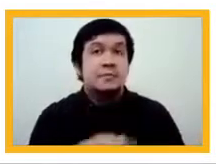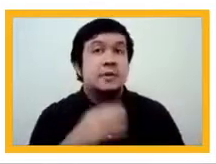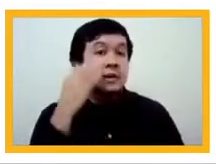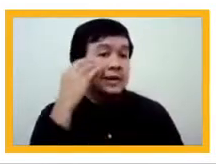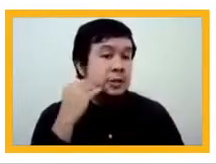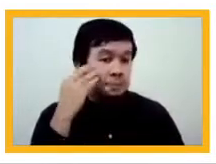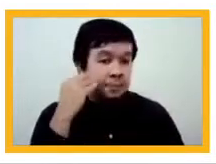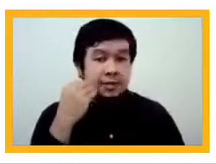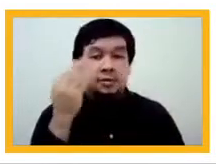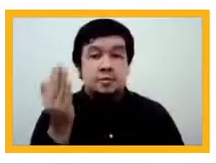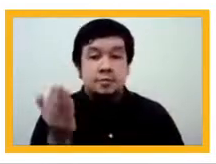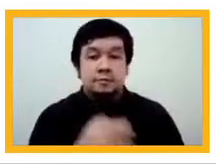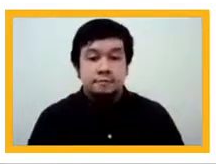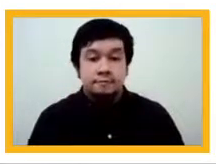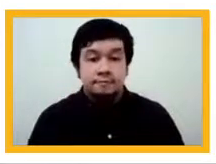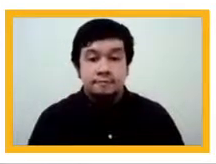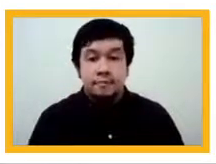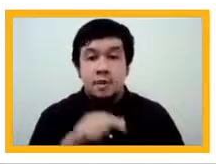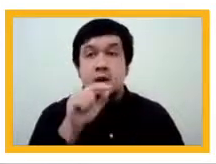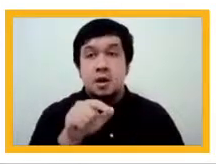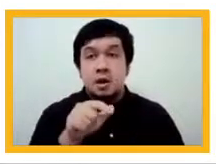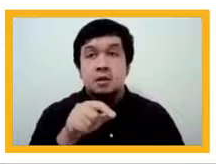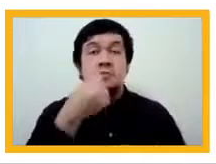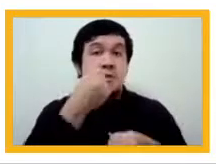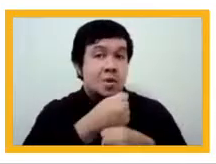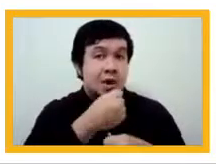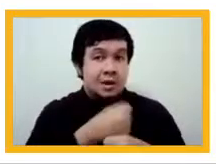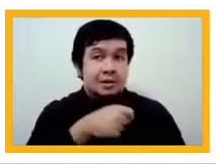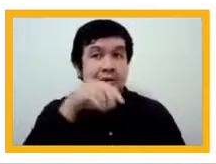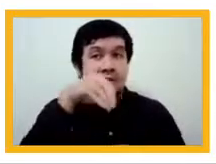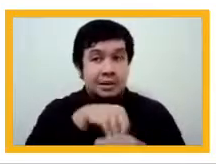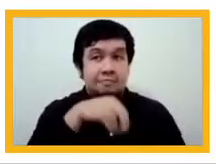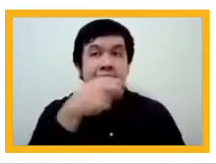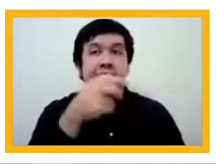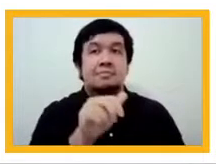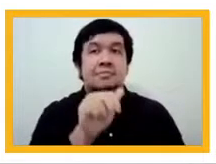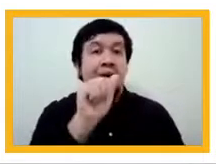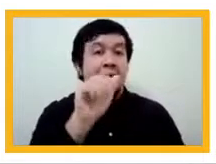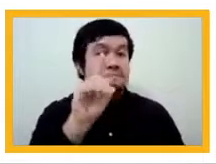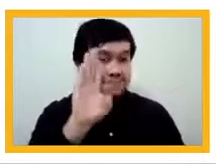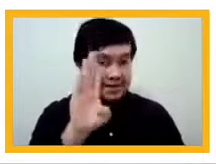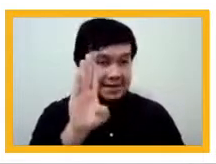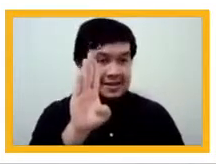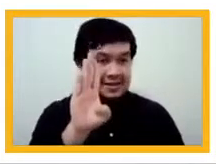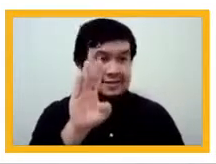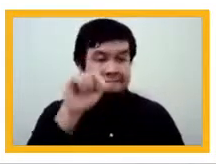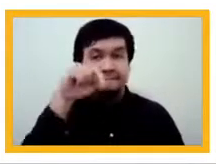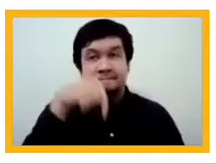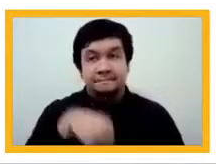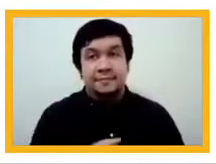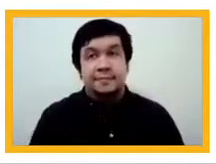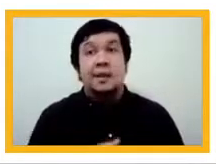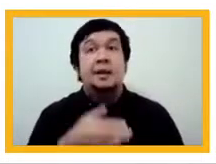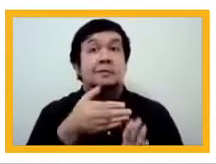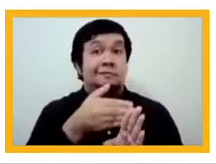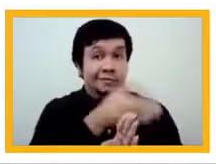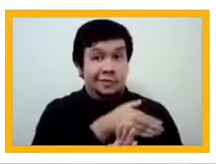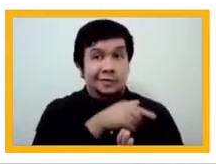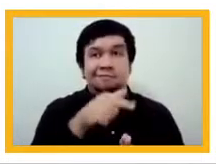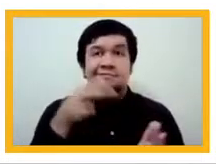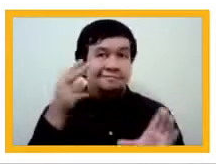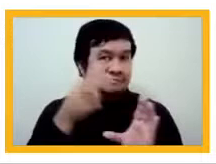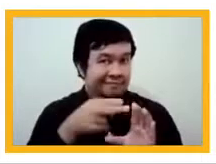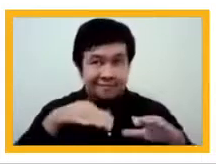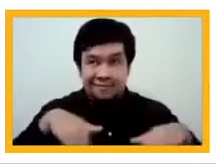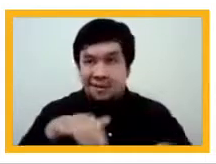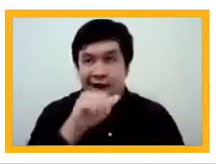own work in ADB, and of course also before they joined ADB, maybe a bit of background.